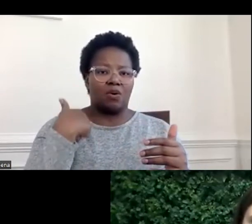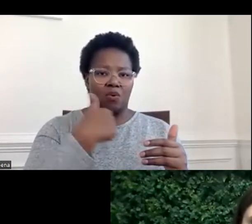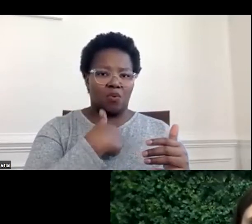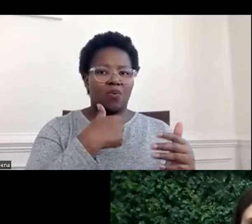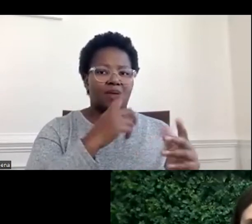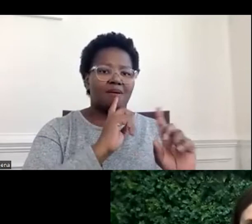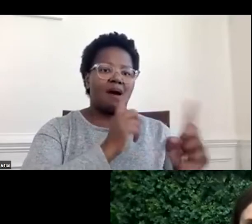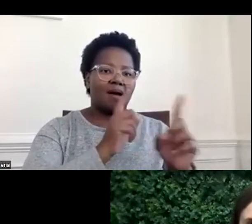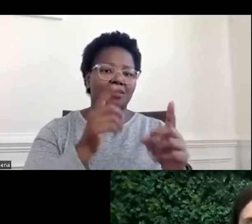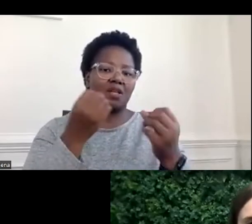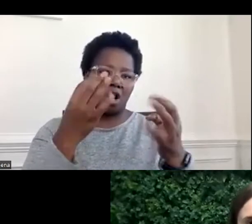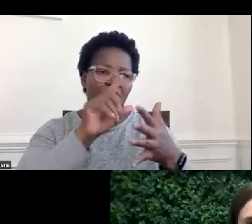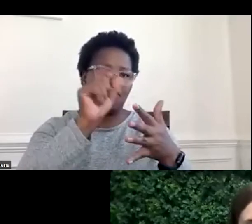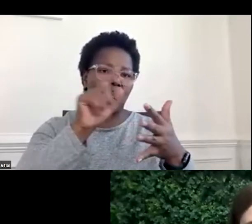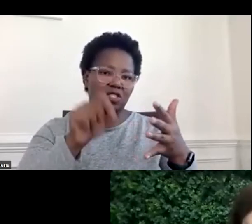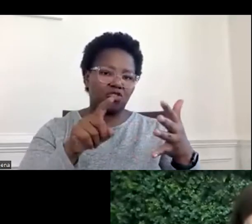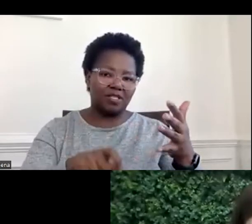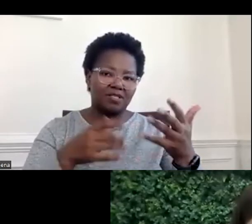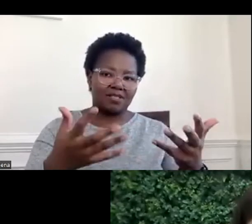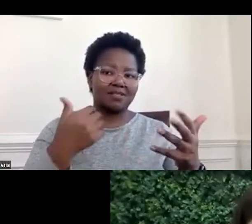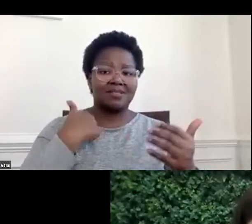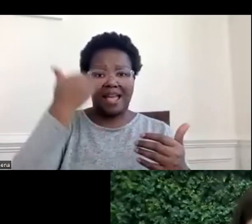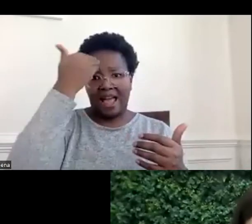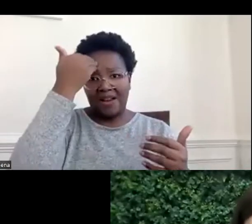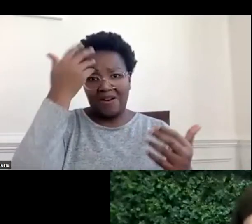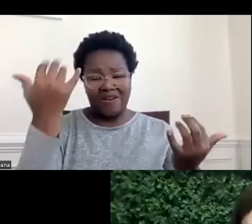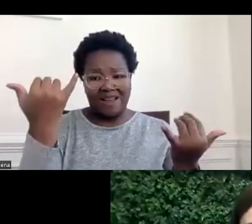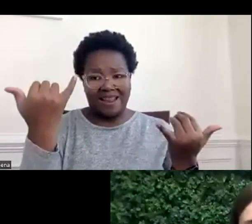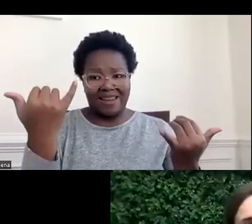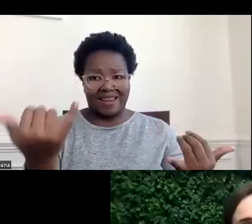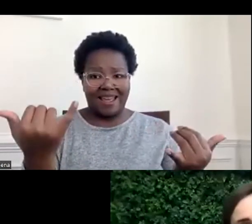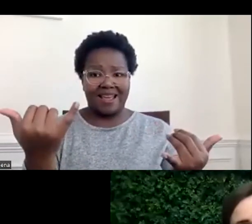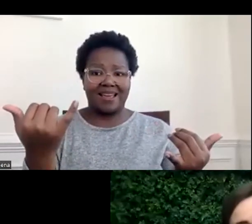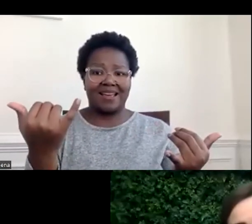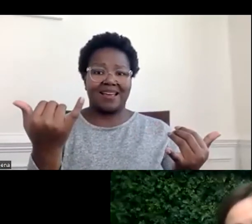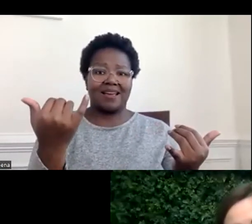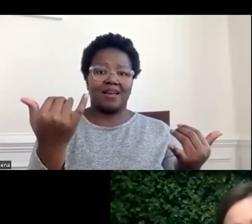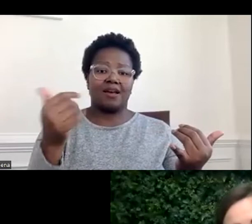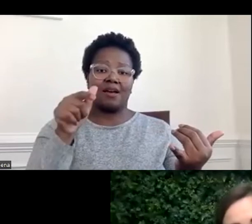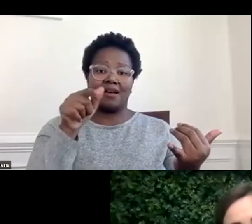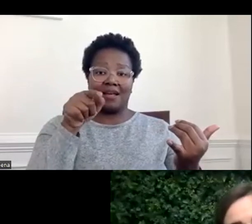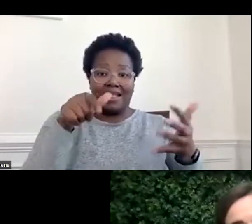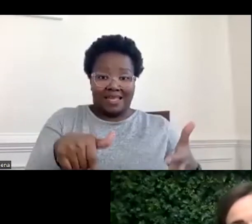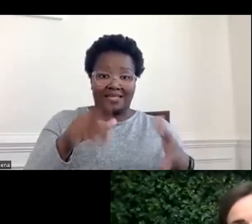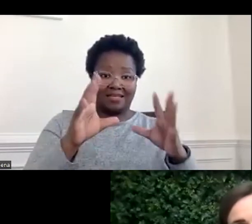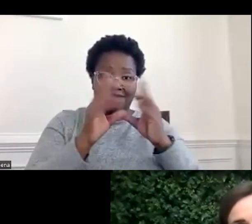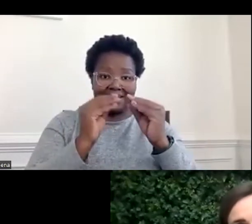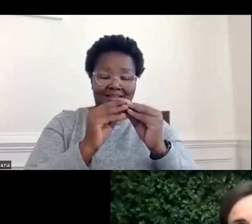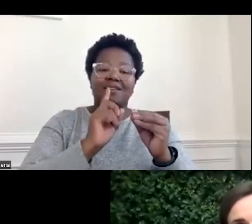answer a lot of those questions. I know this sort of forum is very, very helpful. And